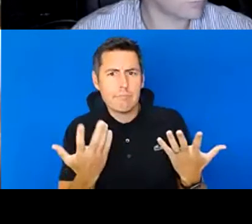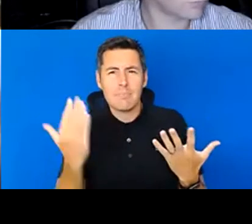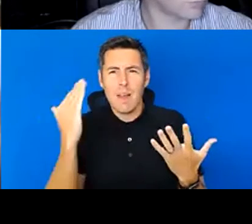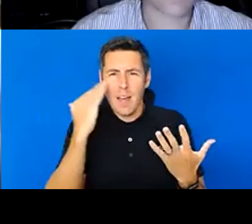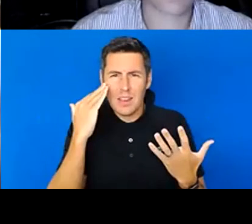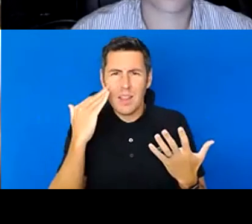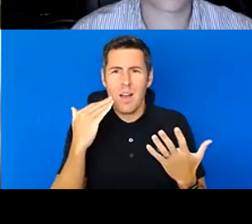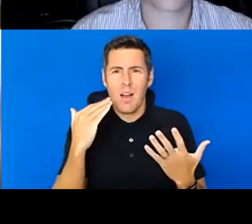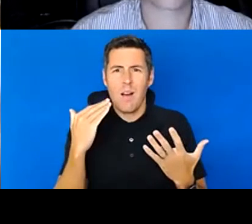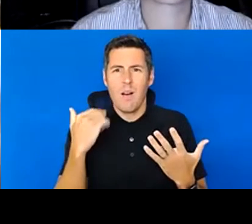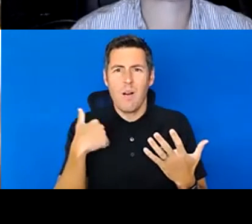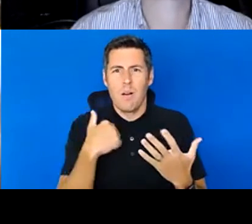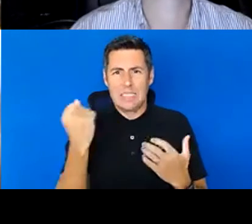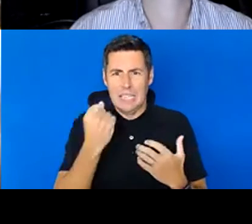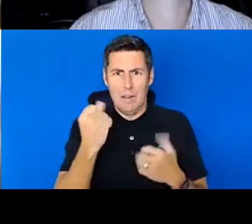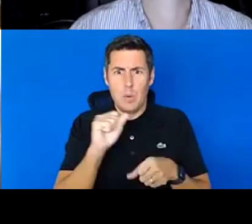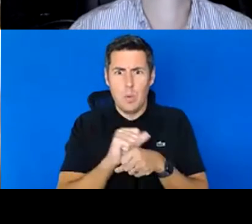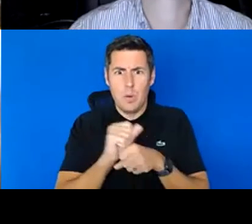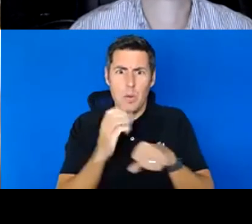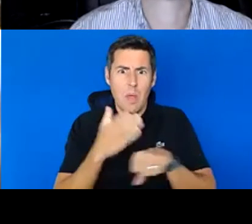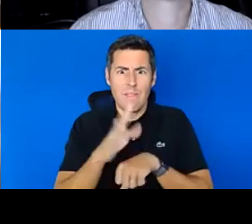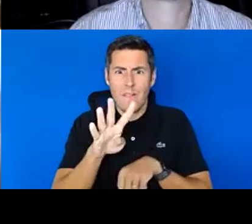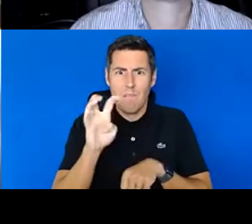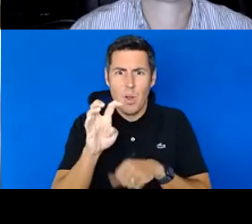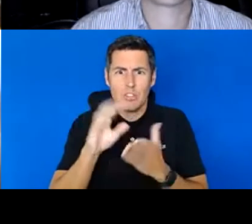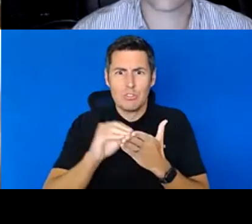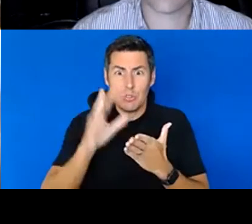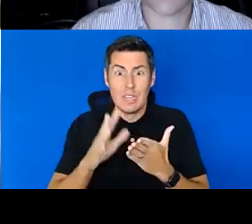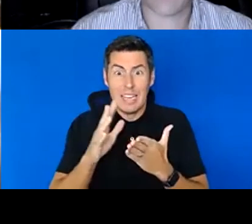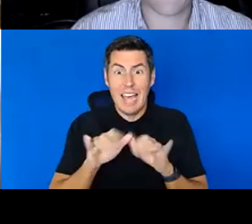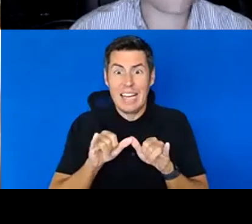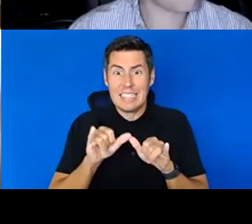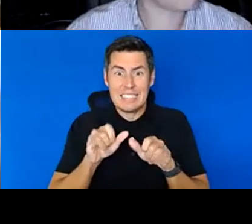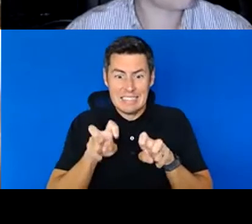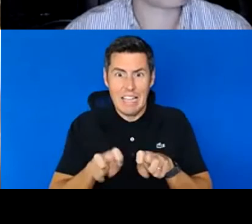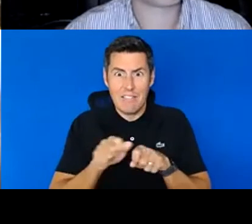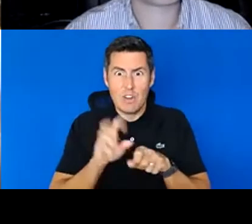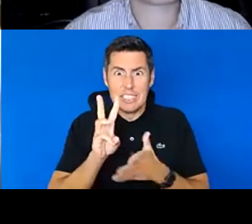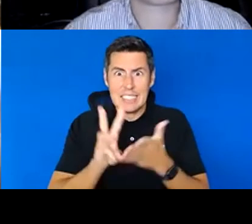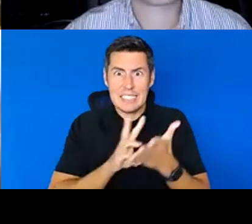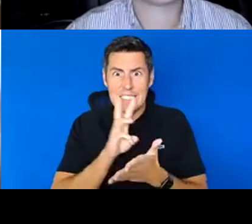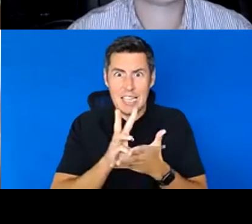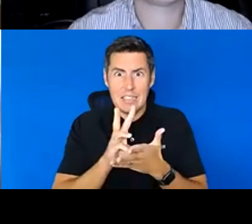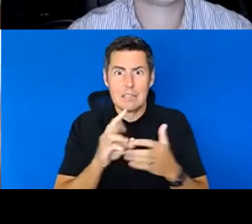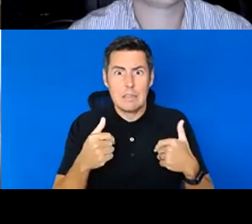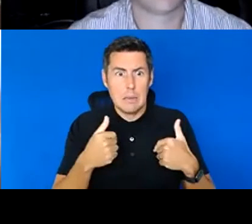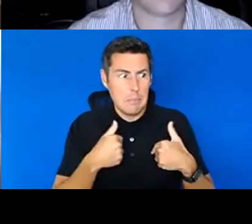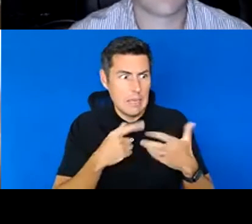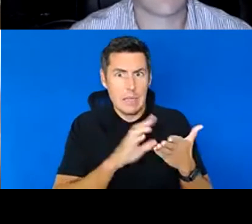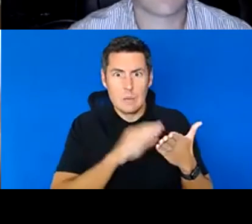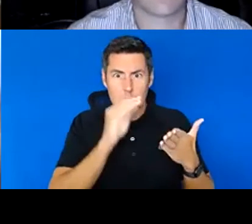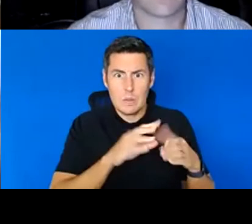400 students, and I sat for 6 hours next to a person, though I and the student were in a theater